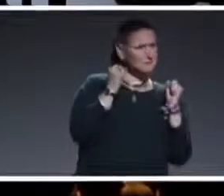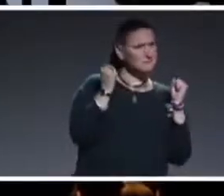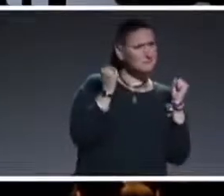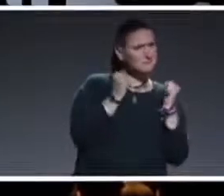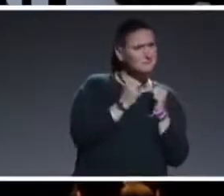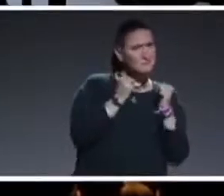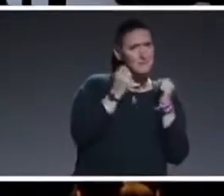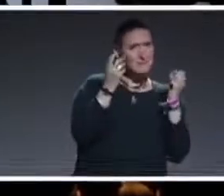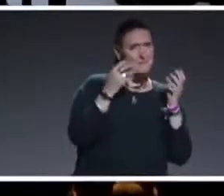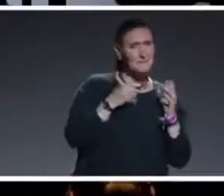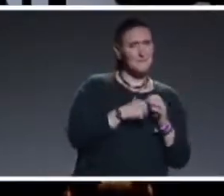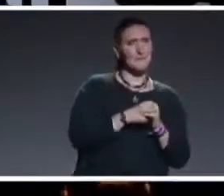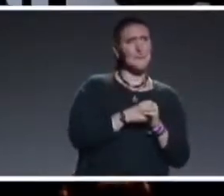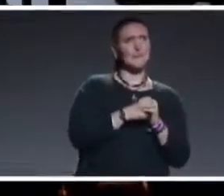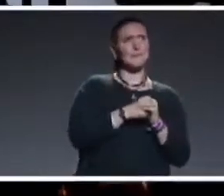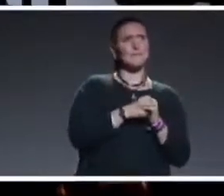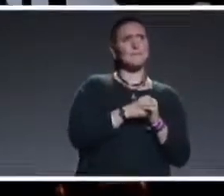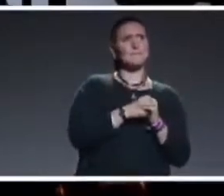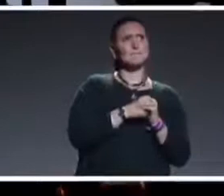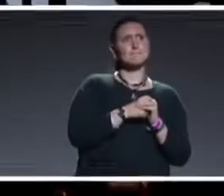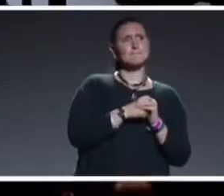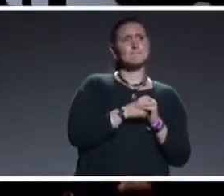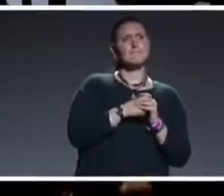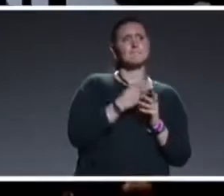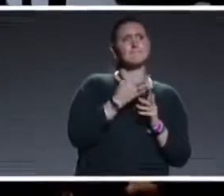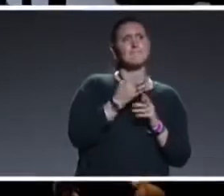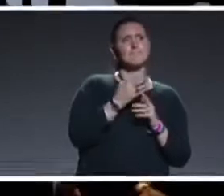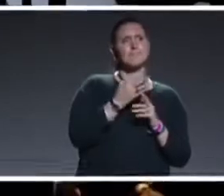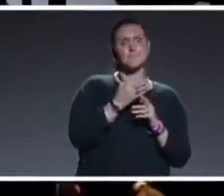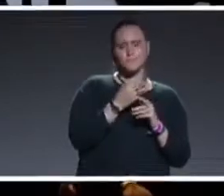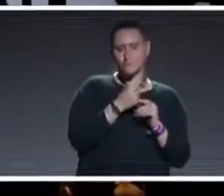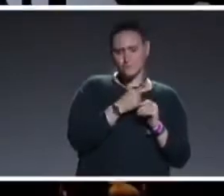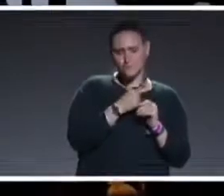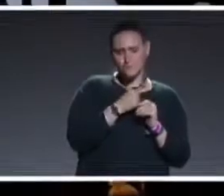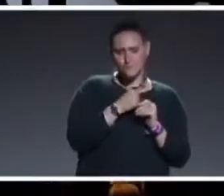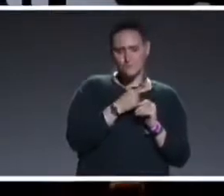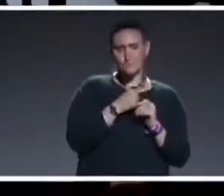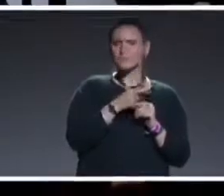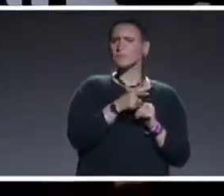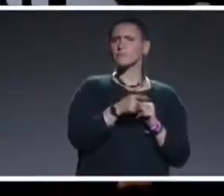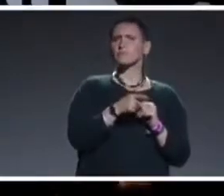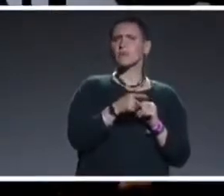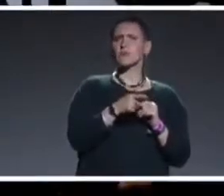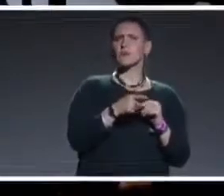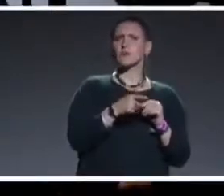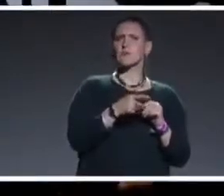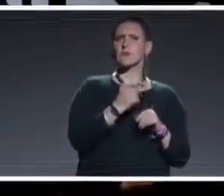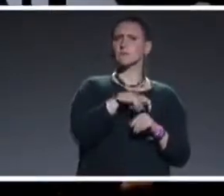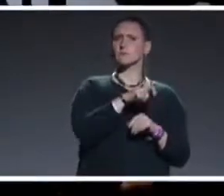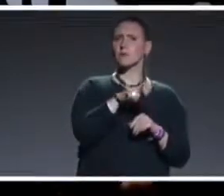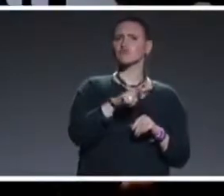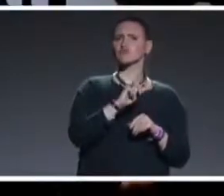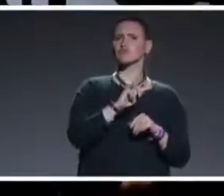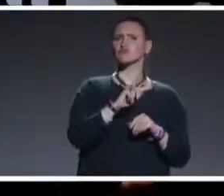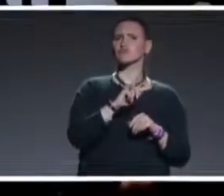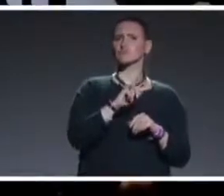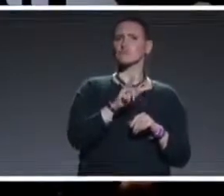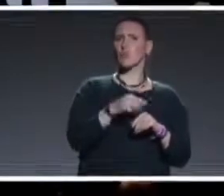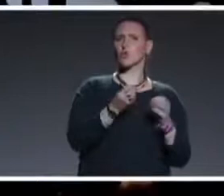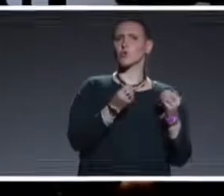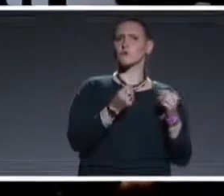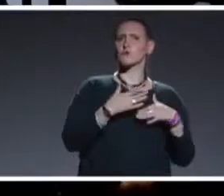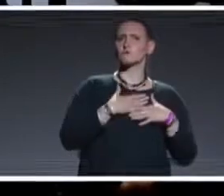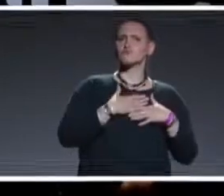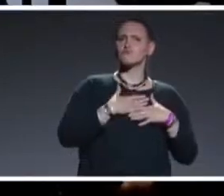trying to make this feel that where people feel comfortable and they want to be